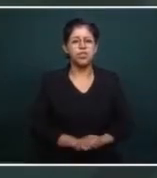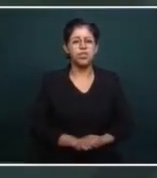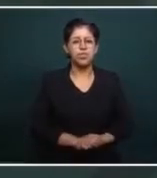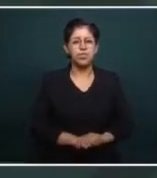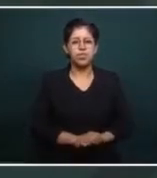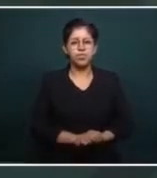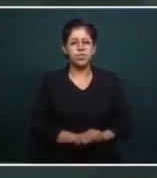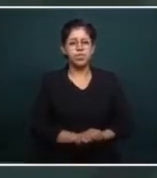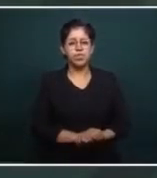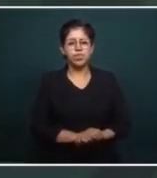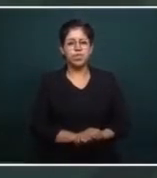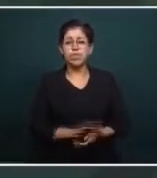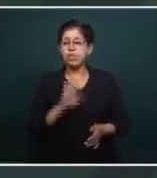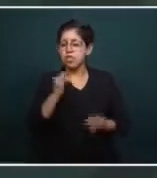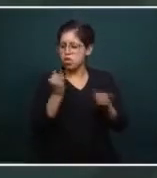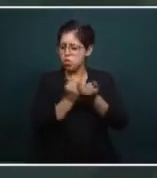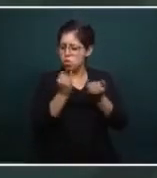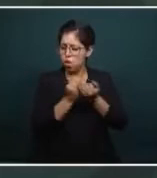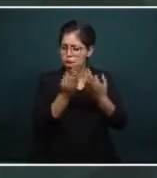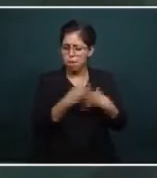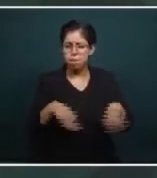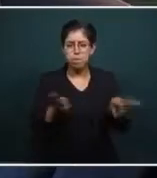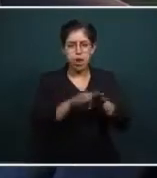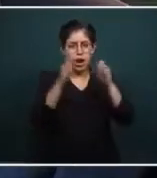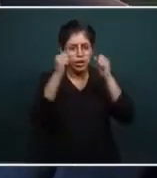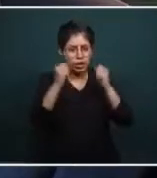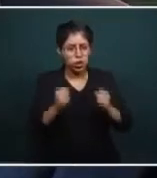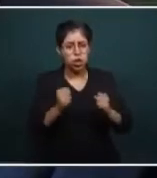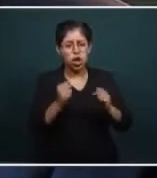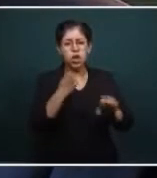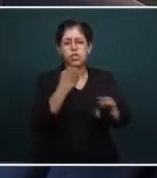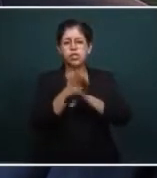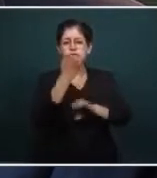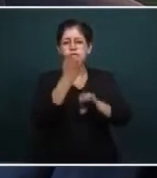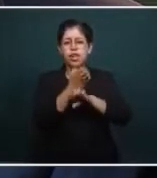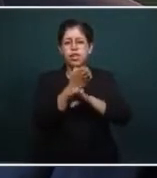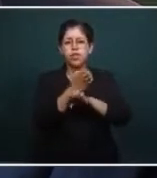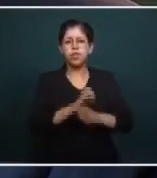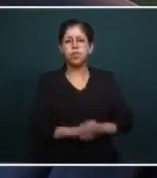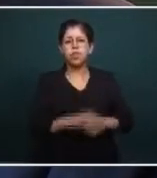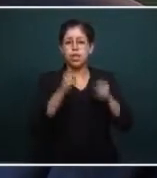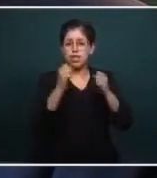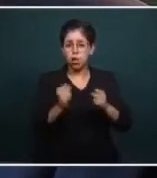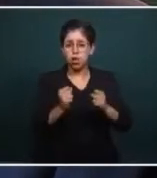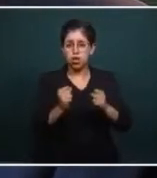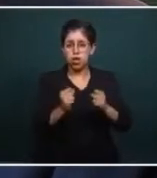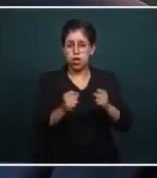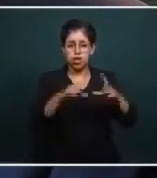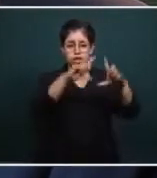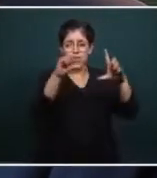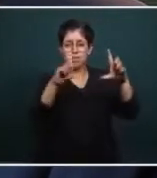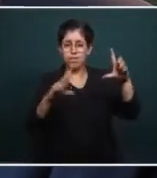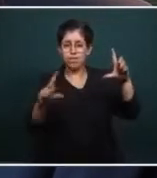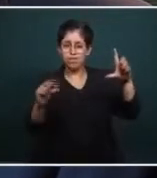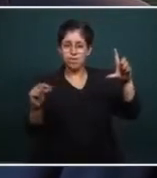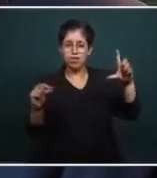defense and security of the state, the